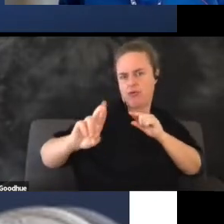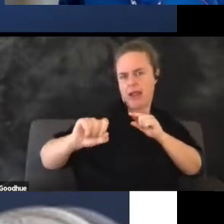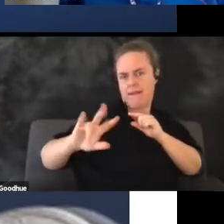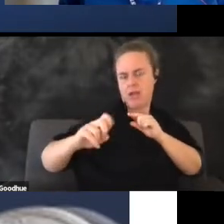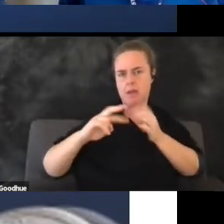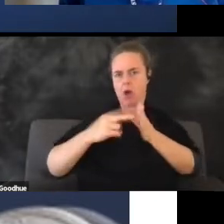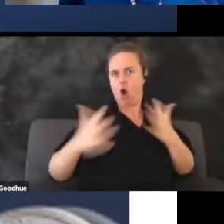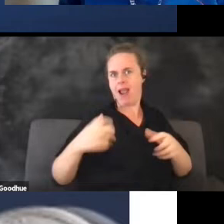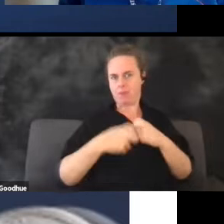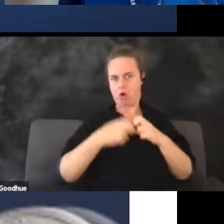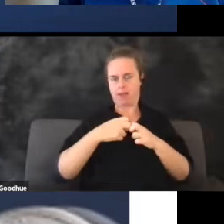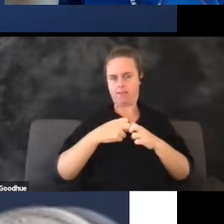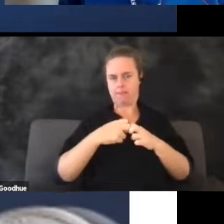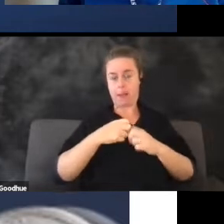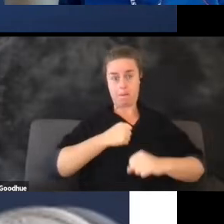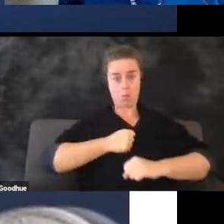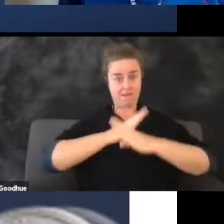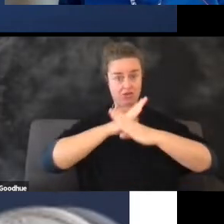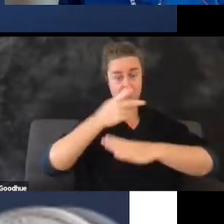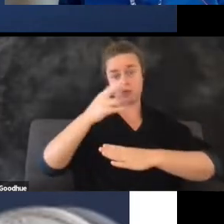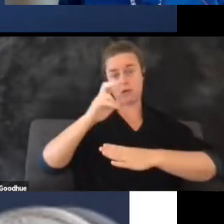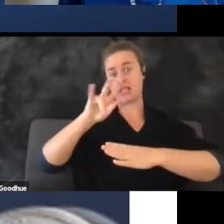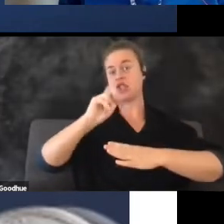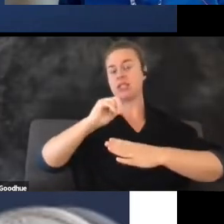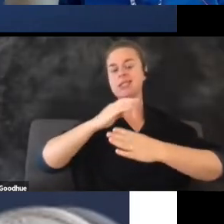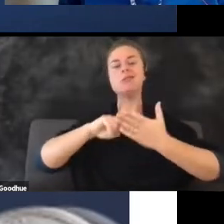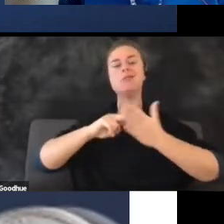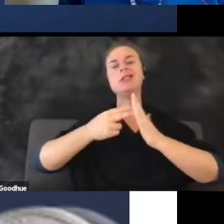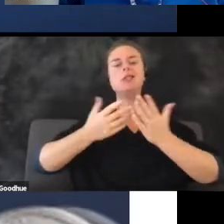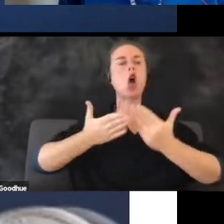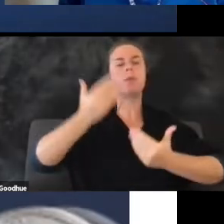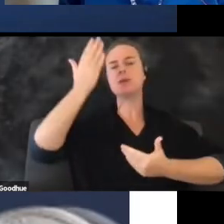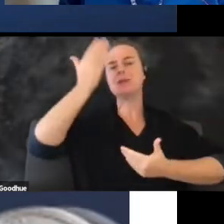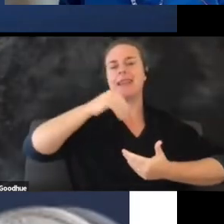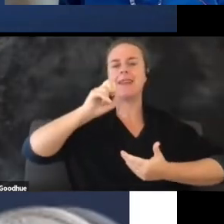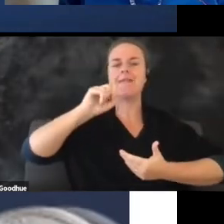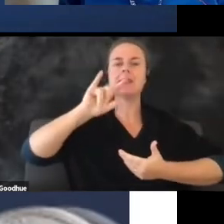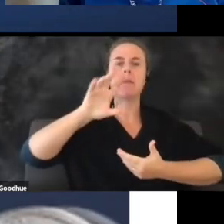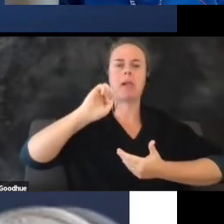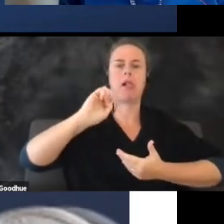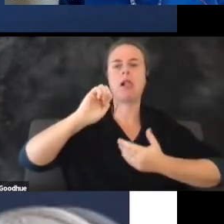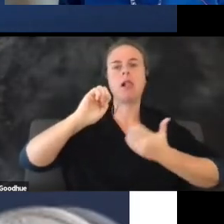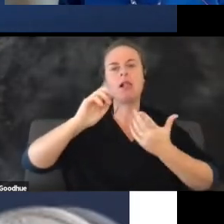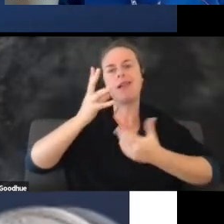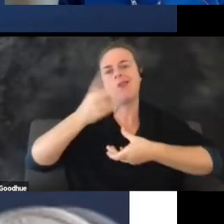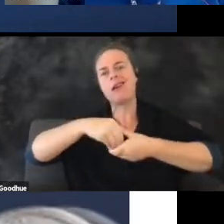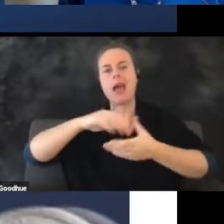wrong. Prevention by nature is nearly invisible and should be part of the fabric of any community.